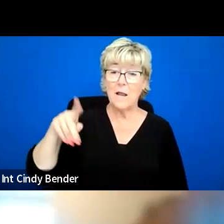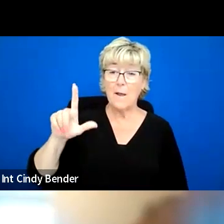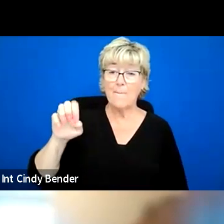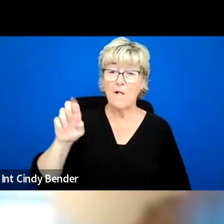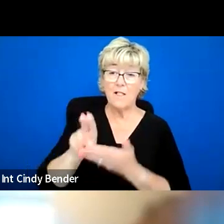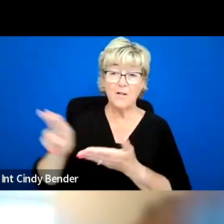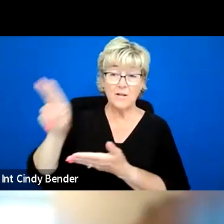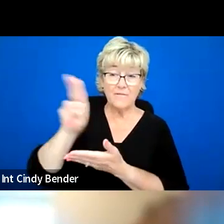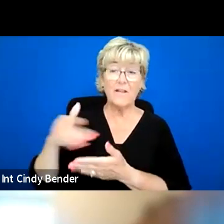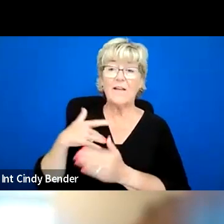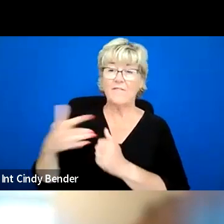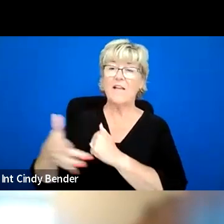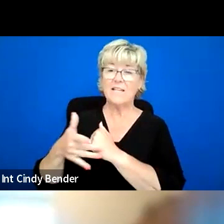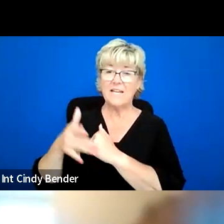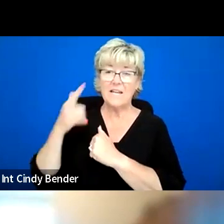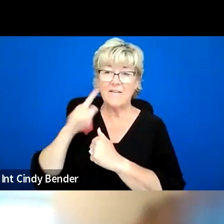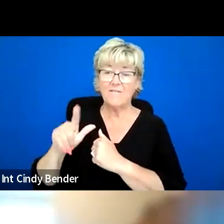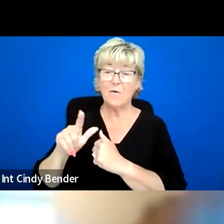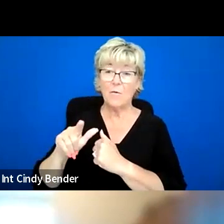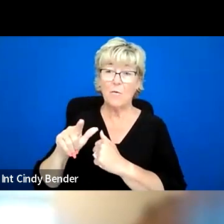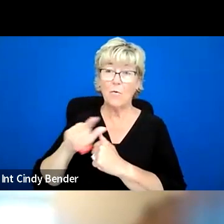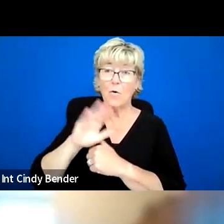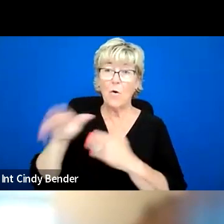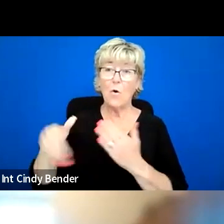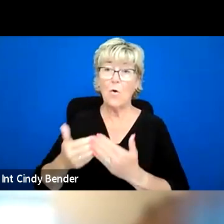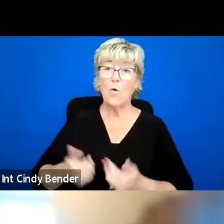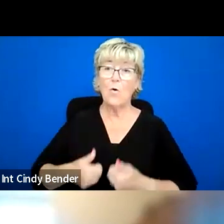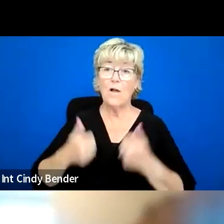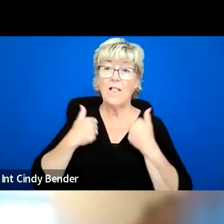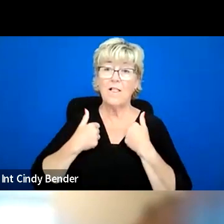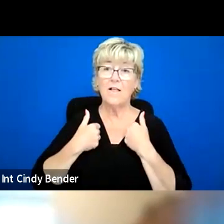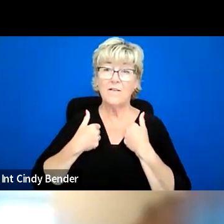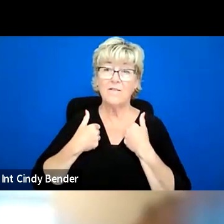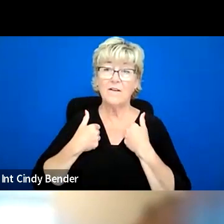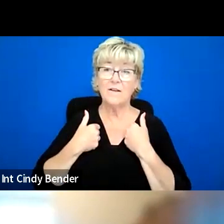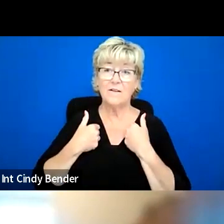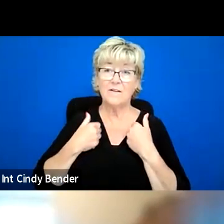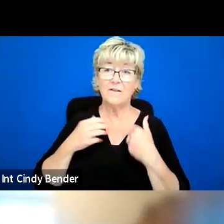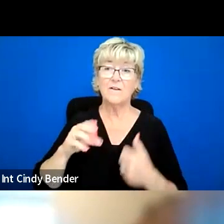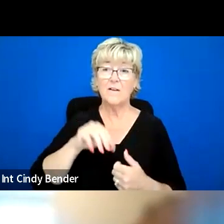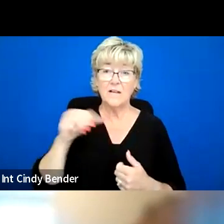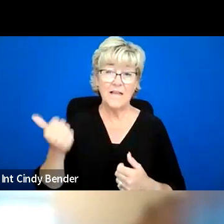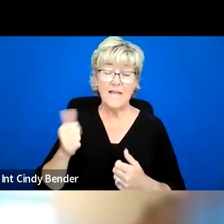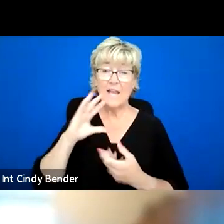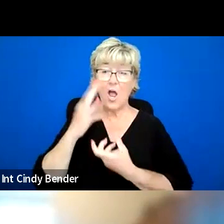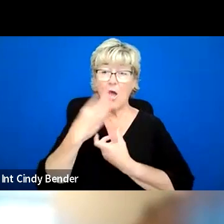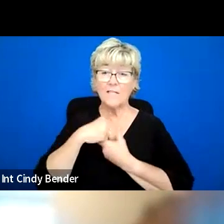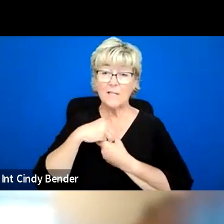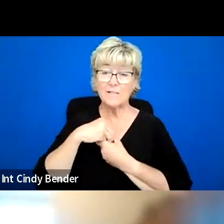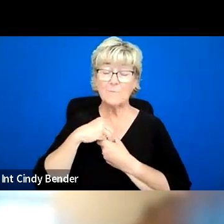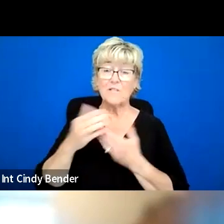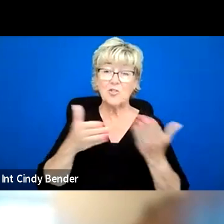They have a technology for our whole lives. And also ASSERT, which is Autism Services, Education